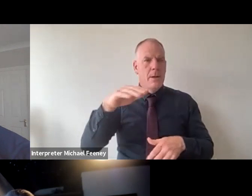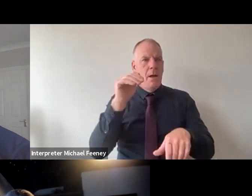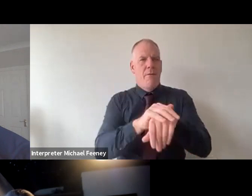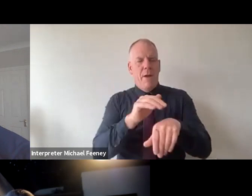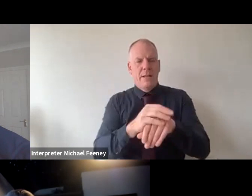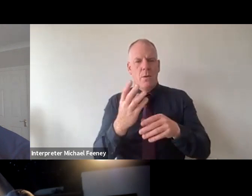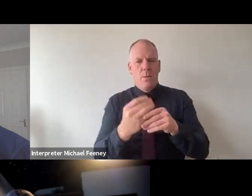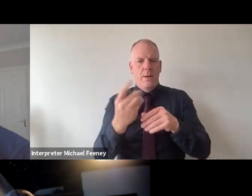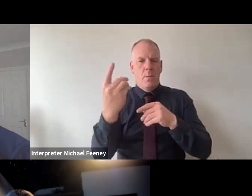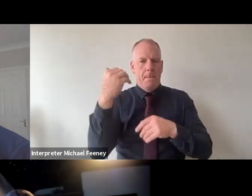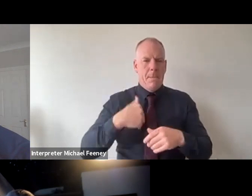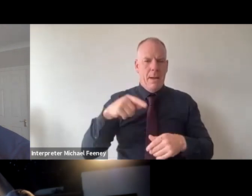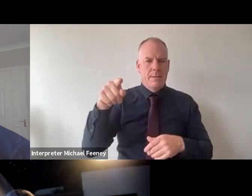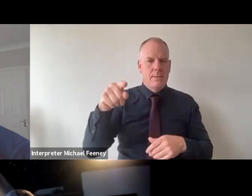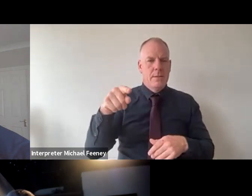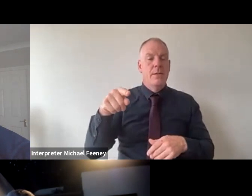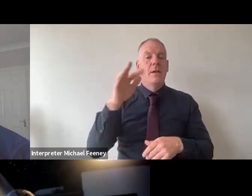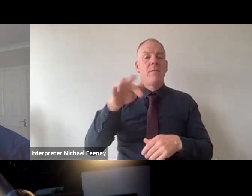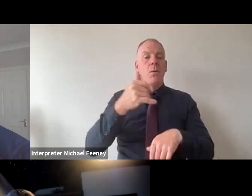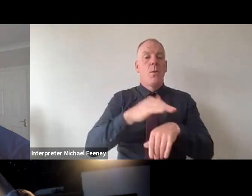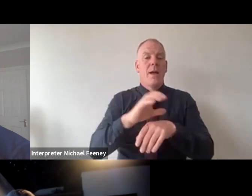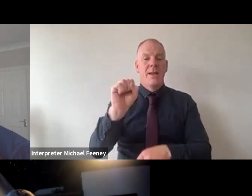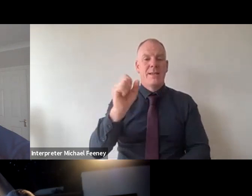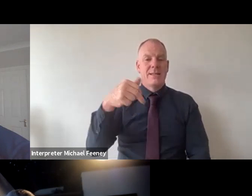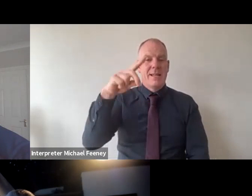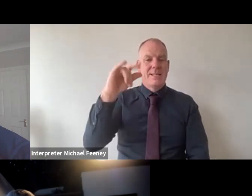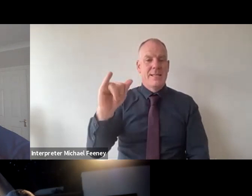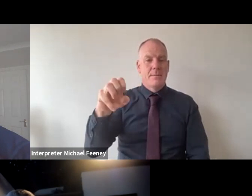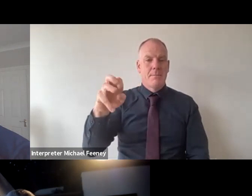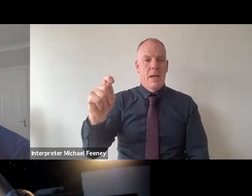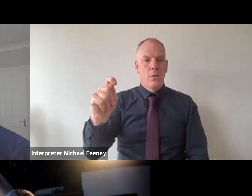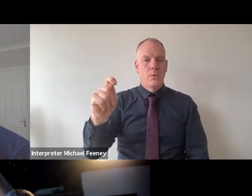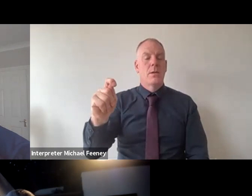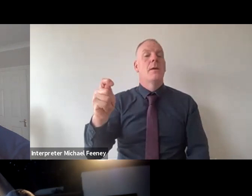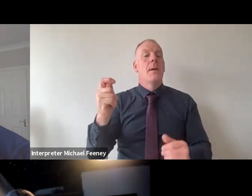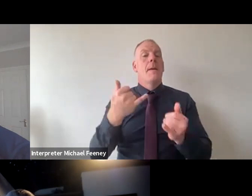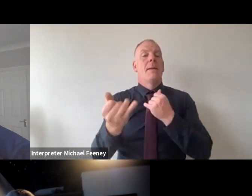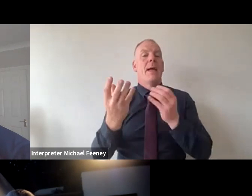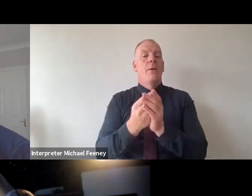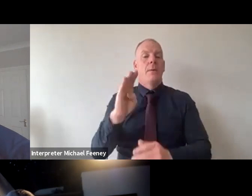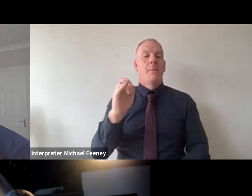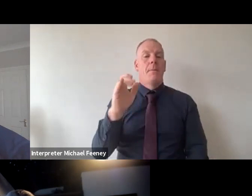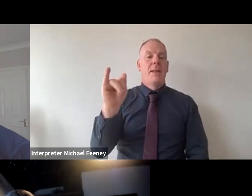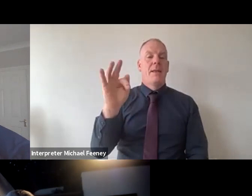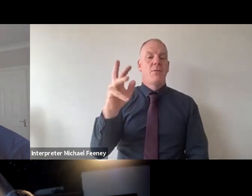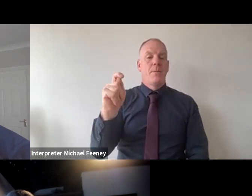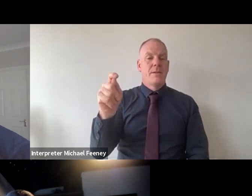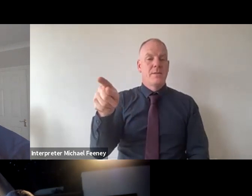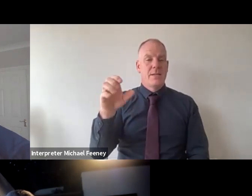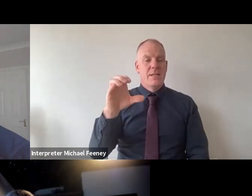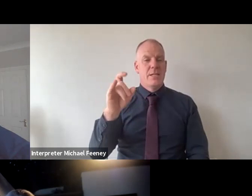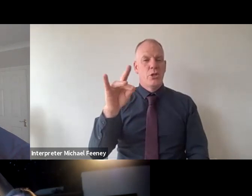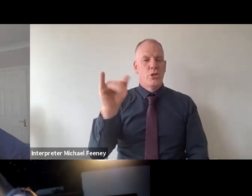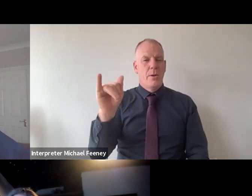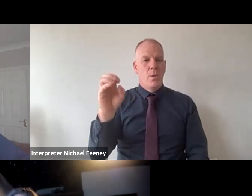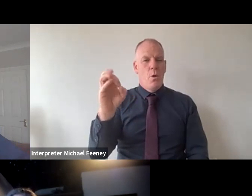with a chap from Sandymount, and we played on a football team out in Ballyfermot for Cherry Orchard. I remember one day it was